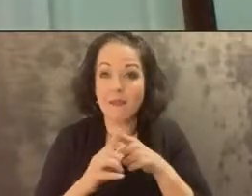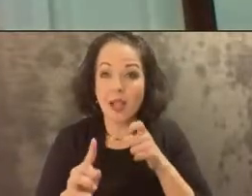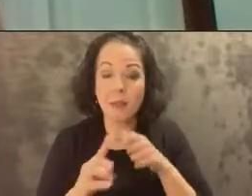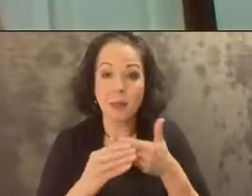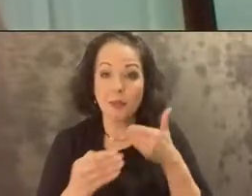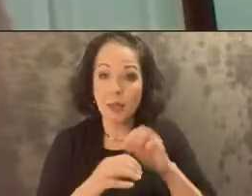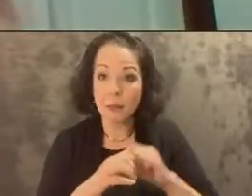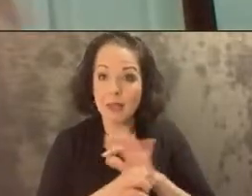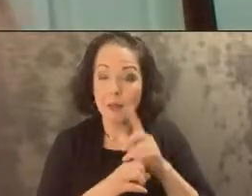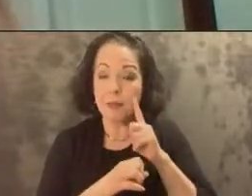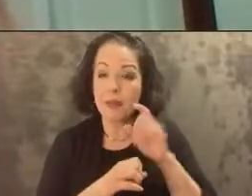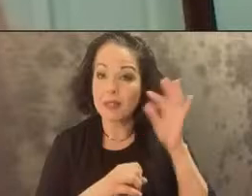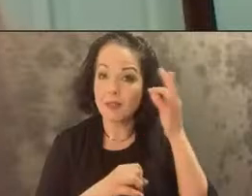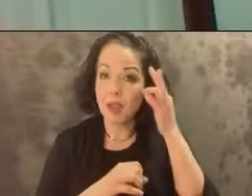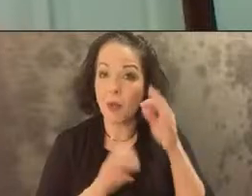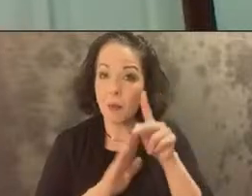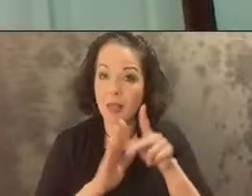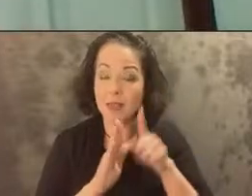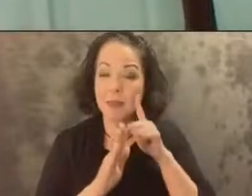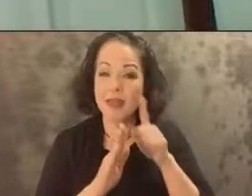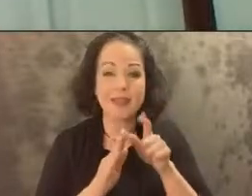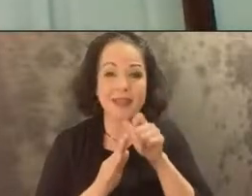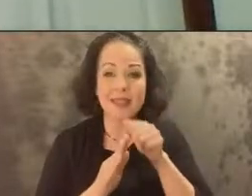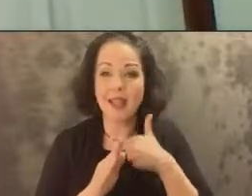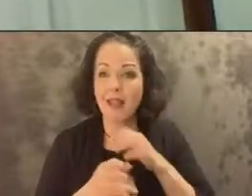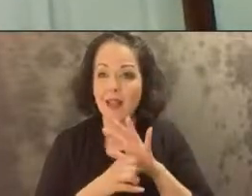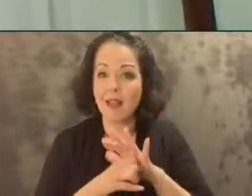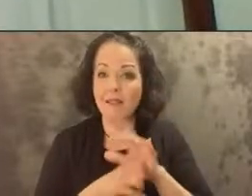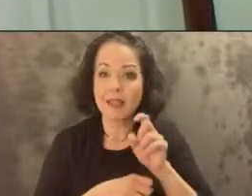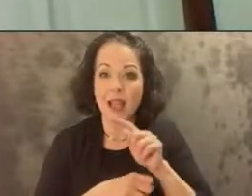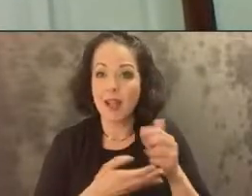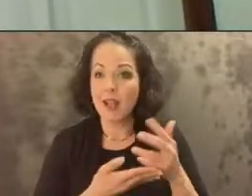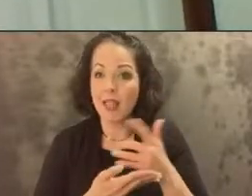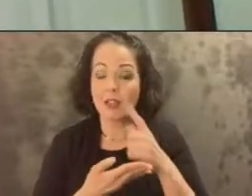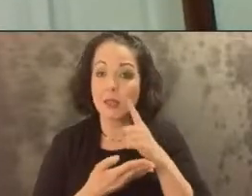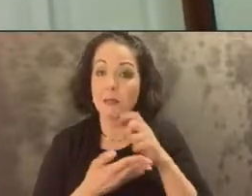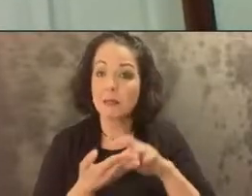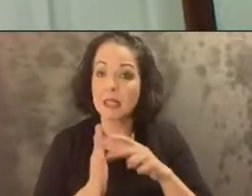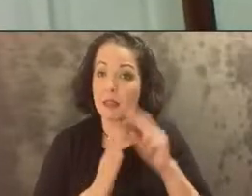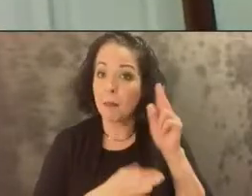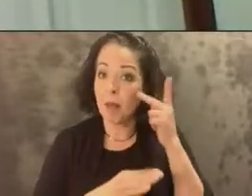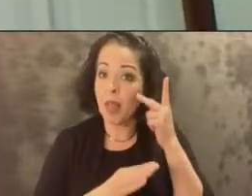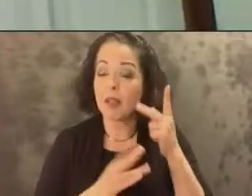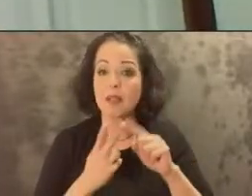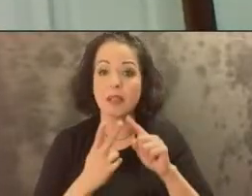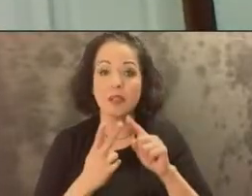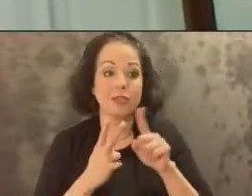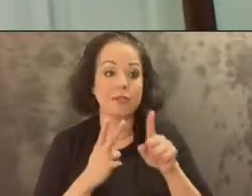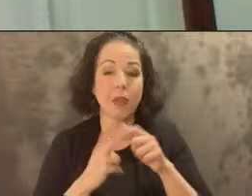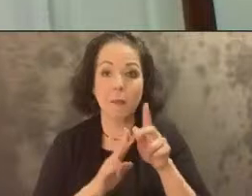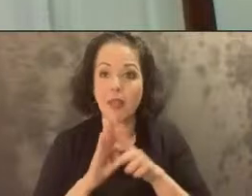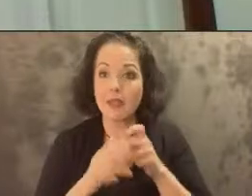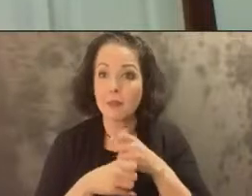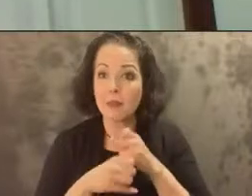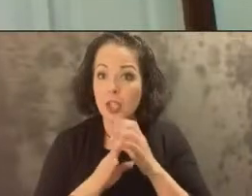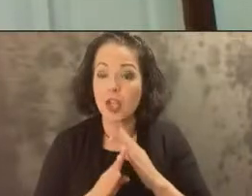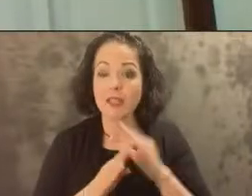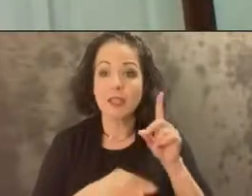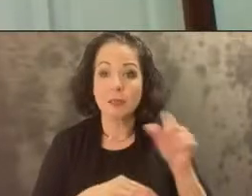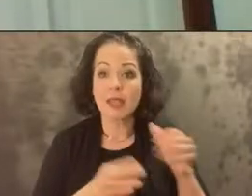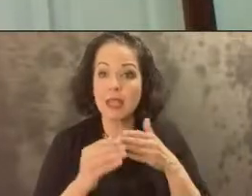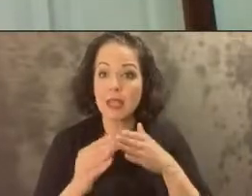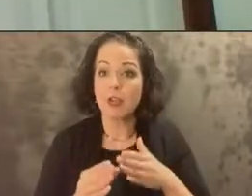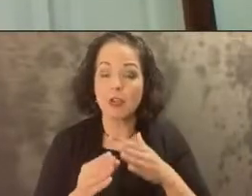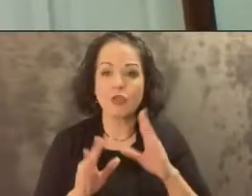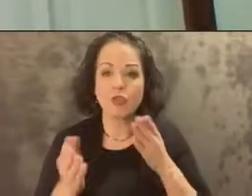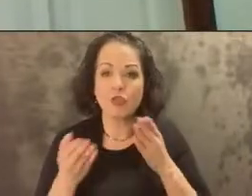the lack of data collection and representation, which then means researchers, policy leaders, disability leaders, policymakers, and service providers